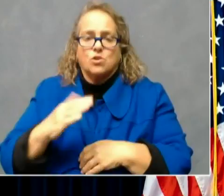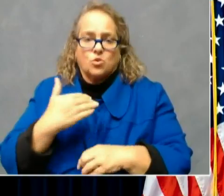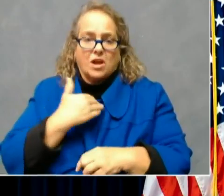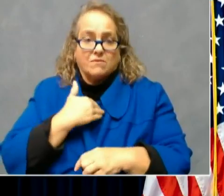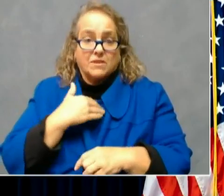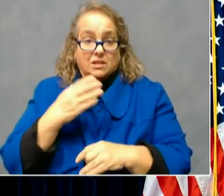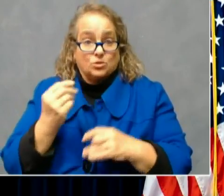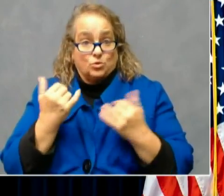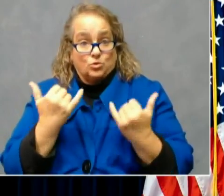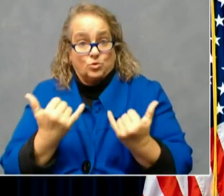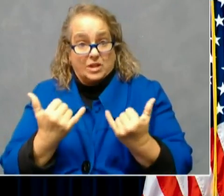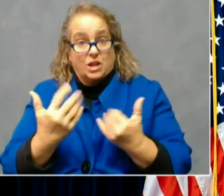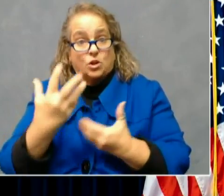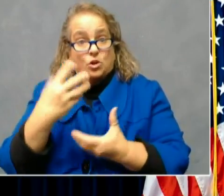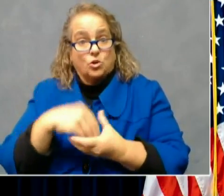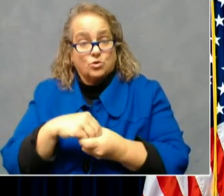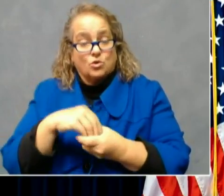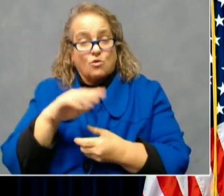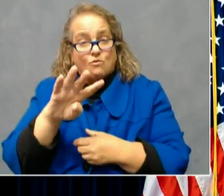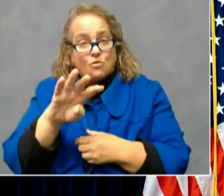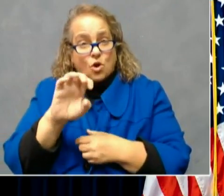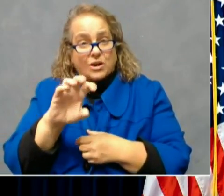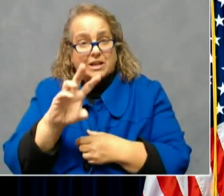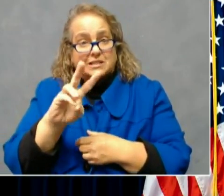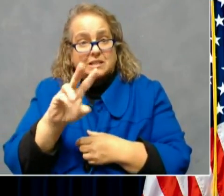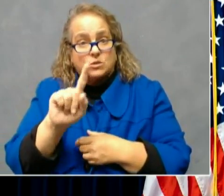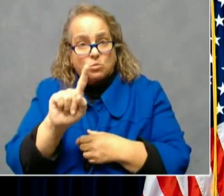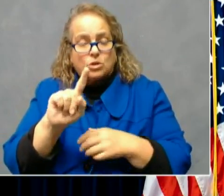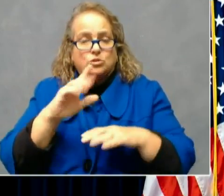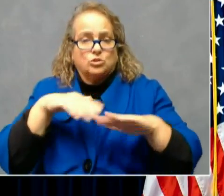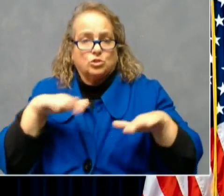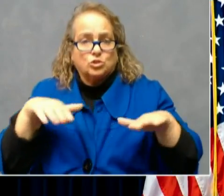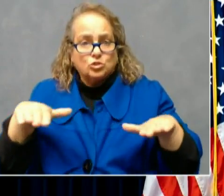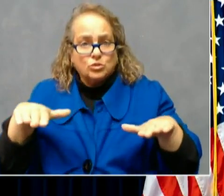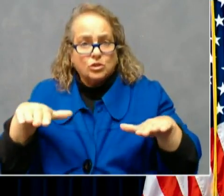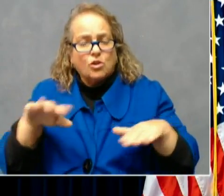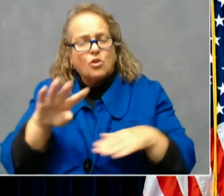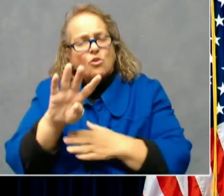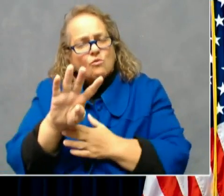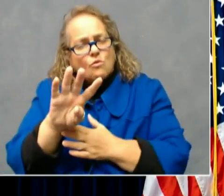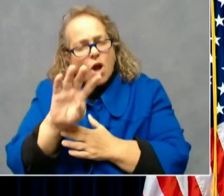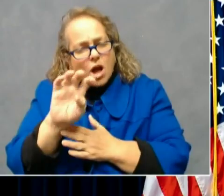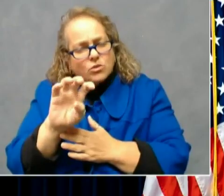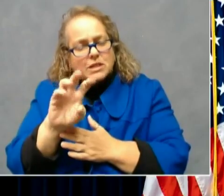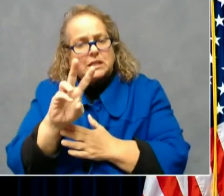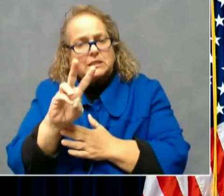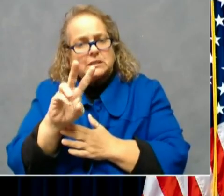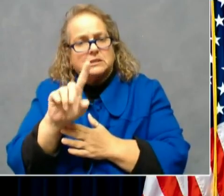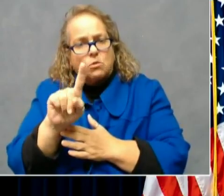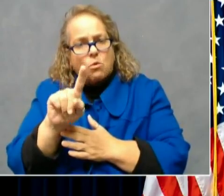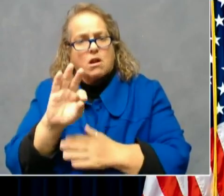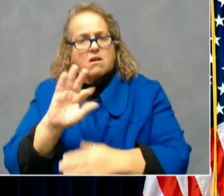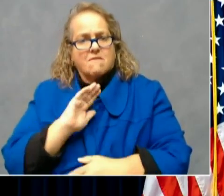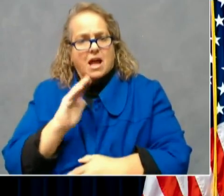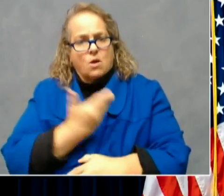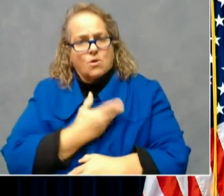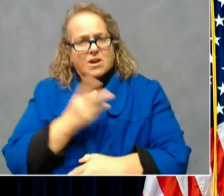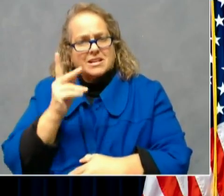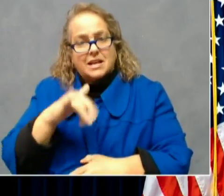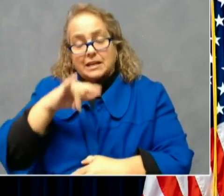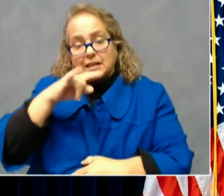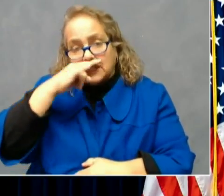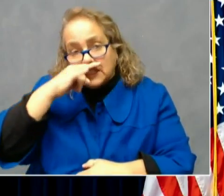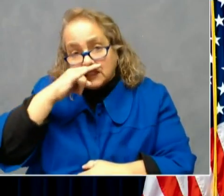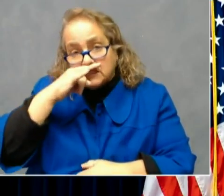includes 461 kids. It's 461 of our Kentucky kids, most of them school